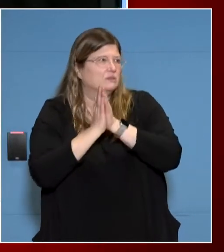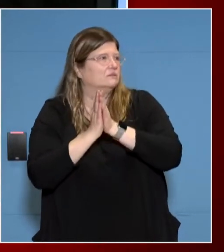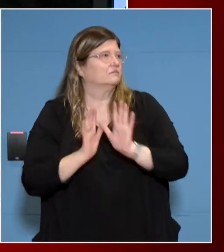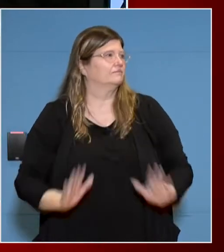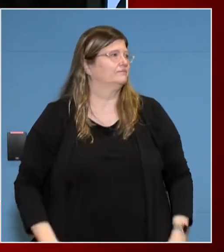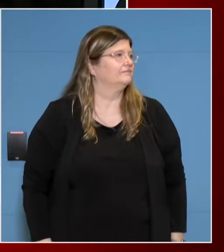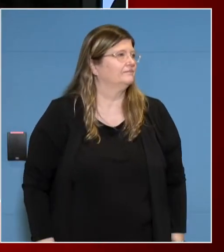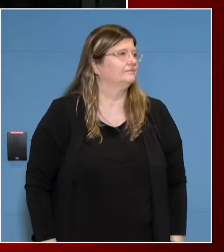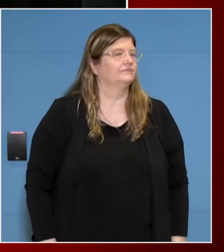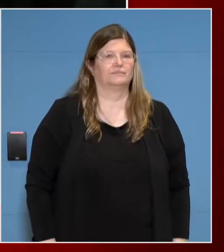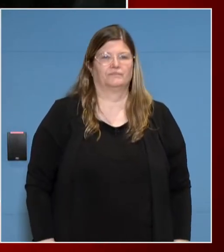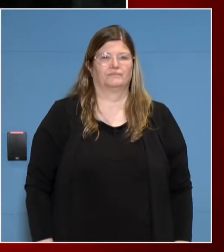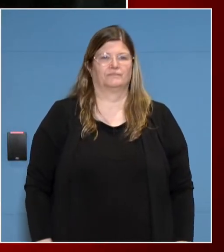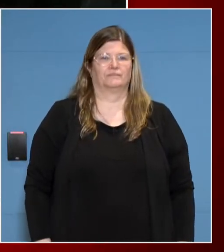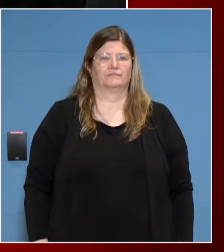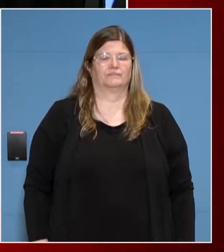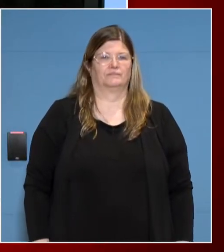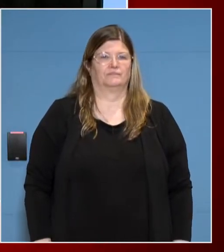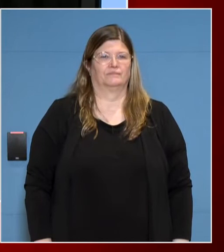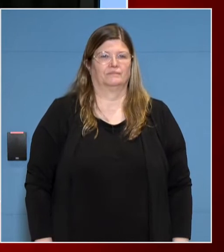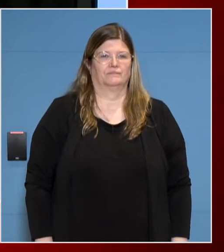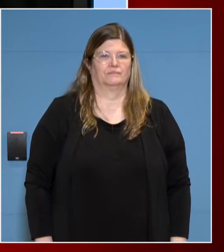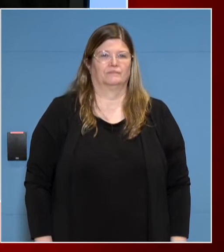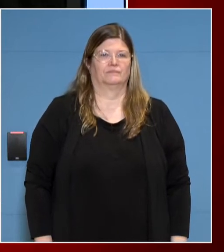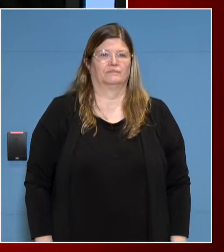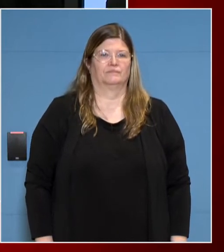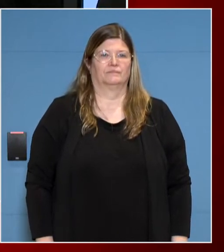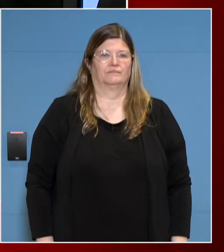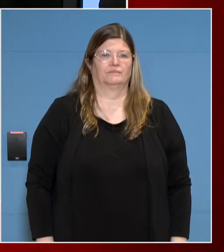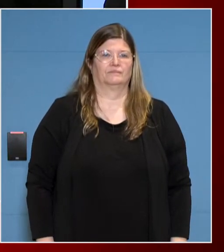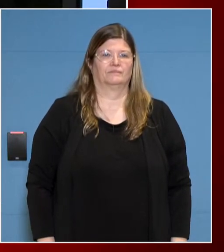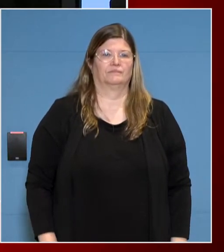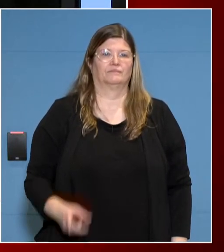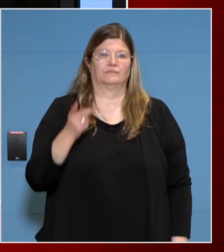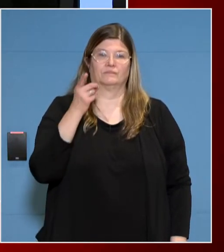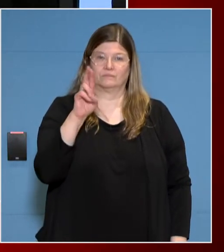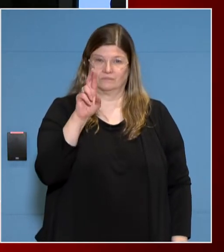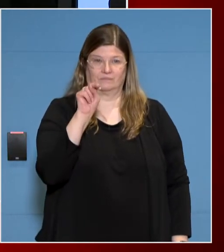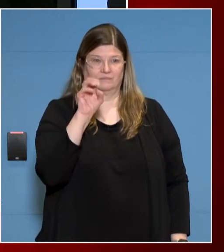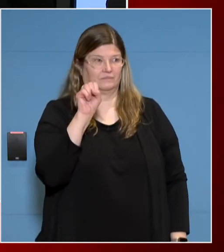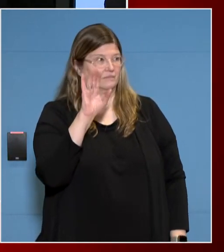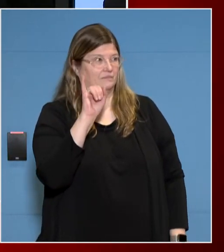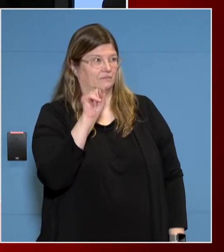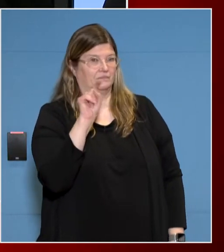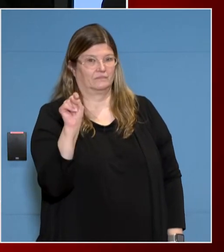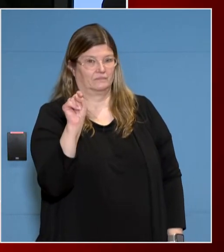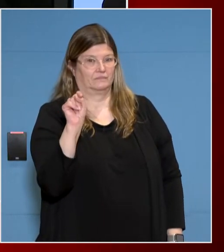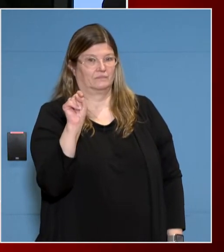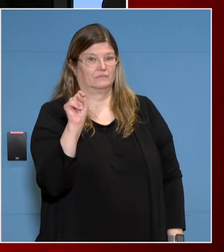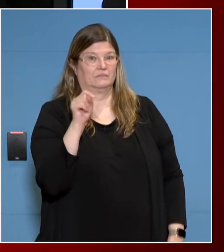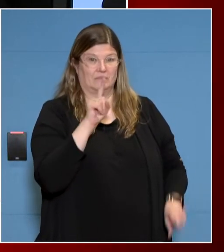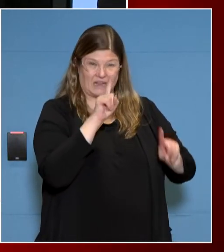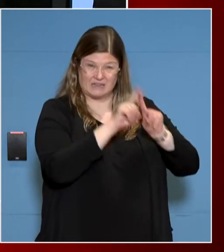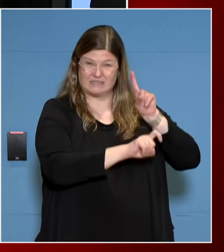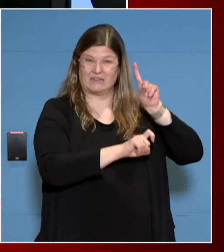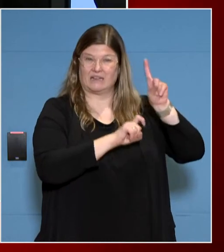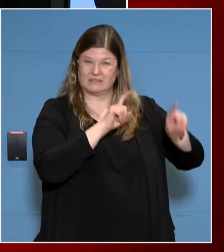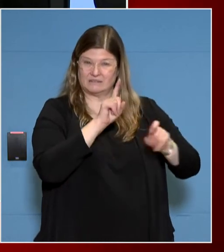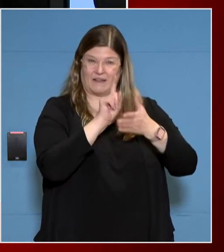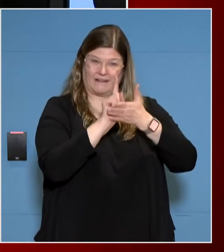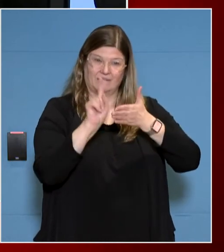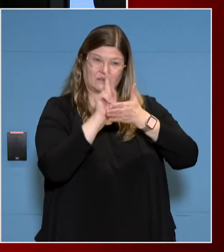One? I know, Dr. Nesbitt, you're asked near weekly when we're going to see race and